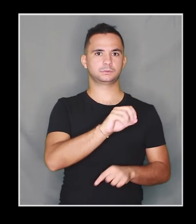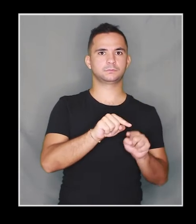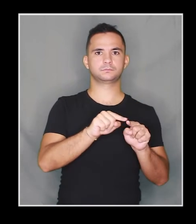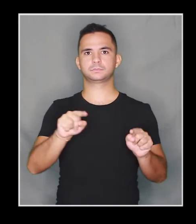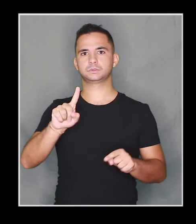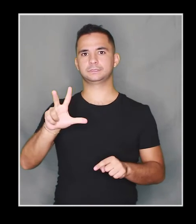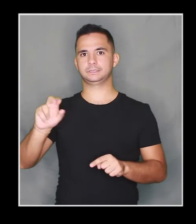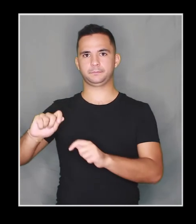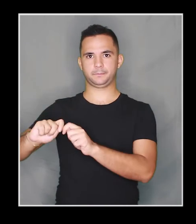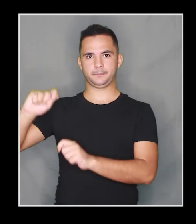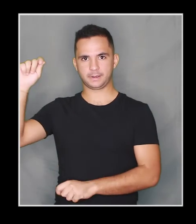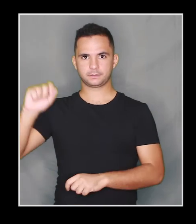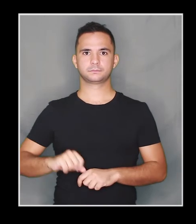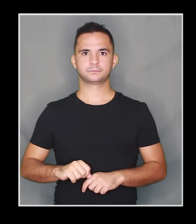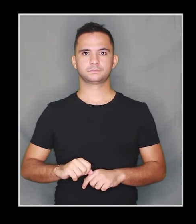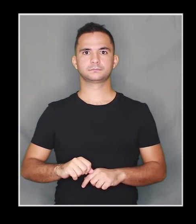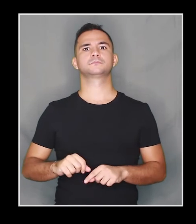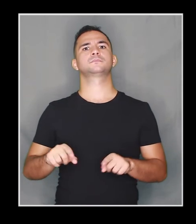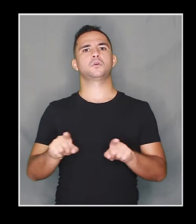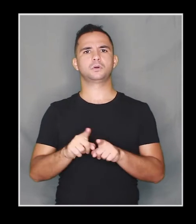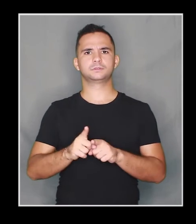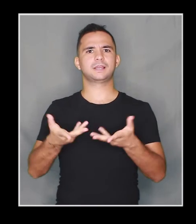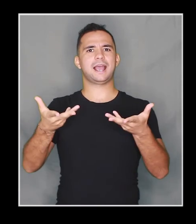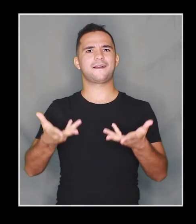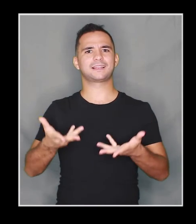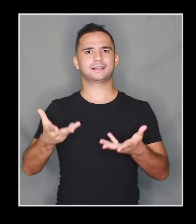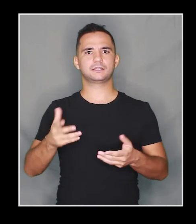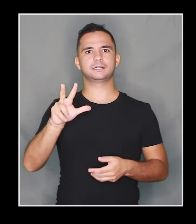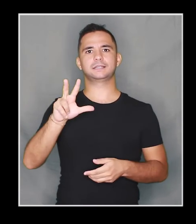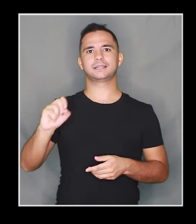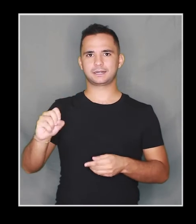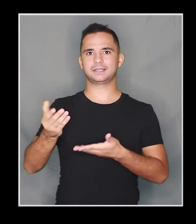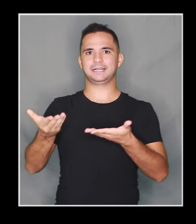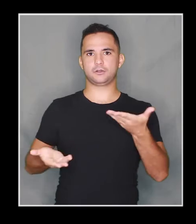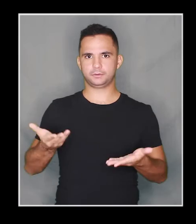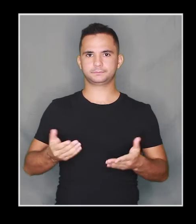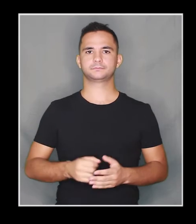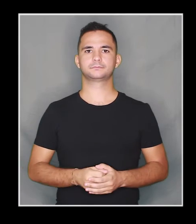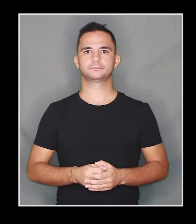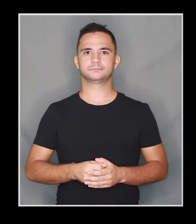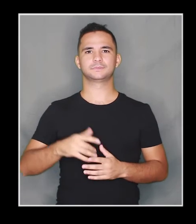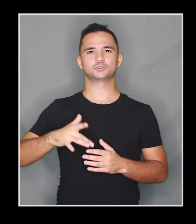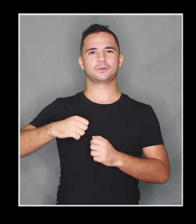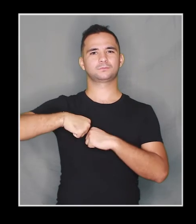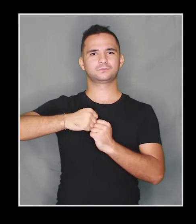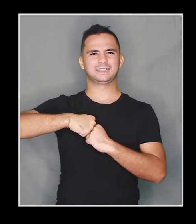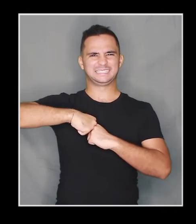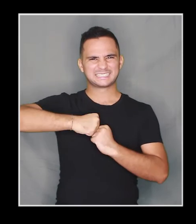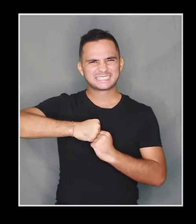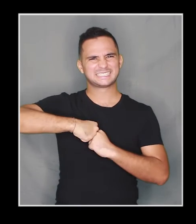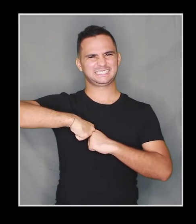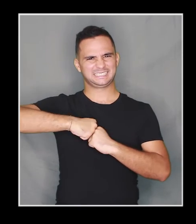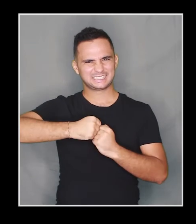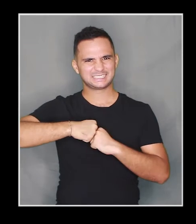120–130 centimeters, and they are consequently heavier, about 30 kilos. Their stiff knees allow you